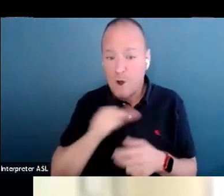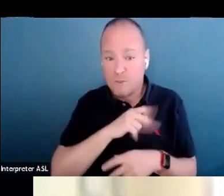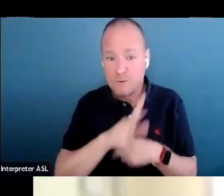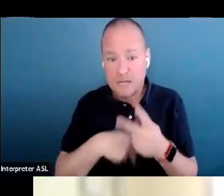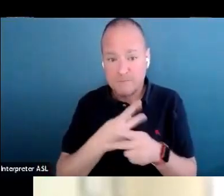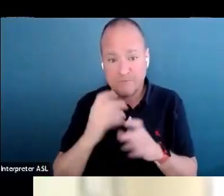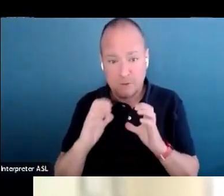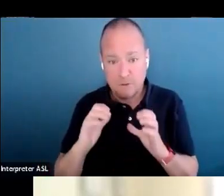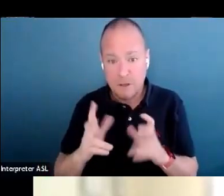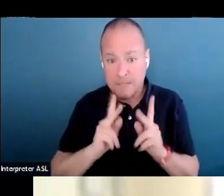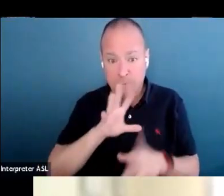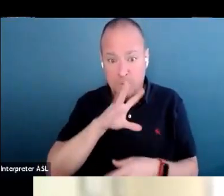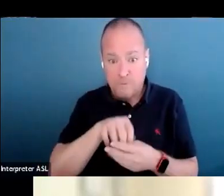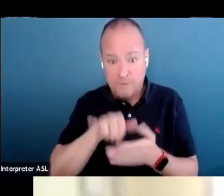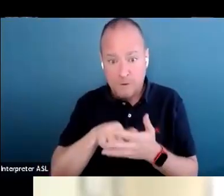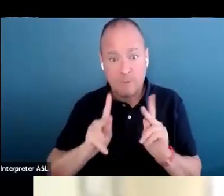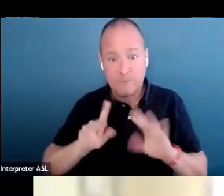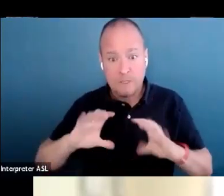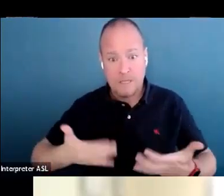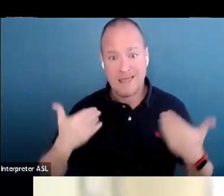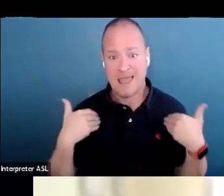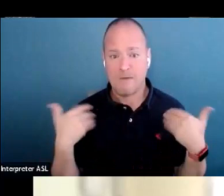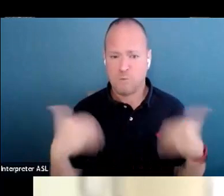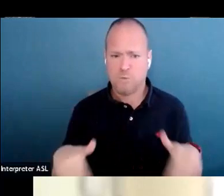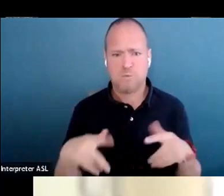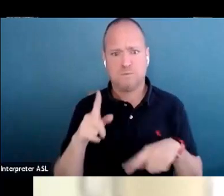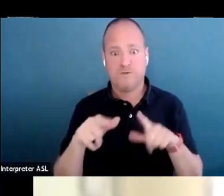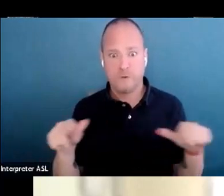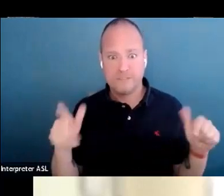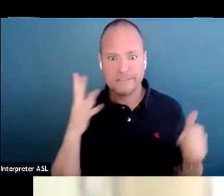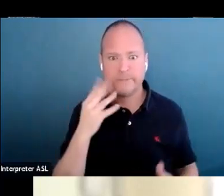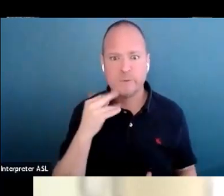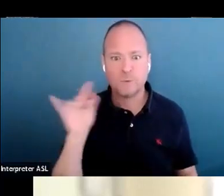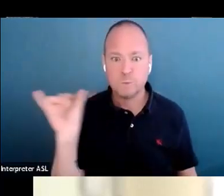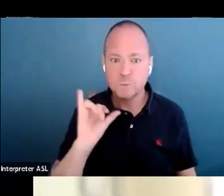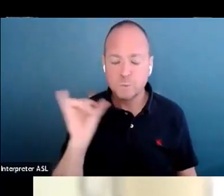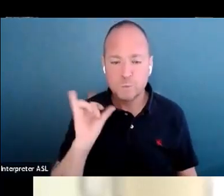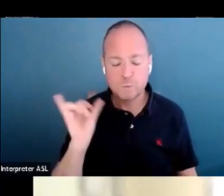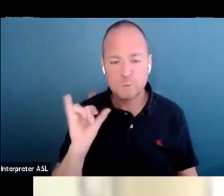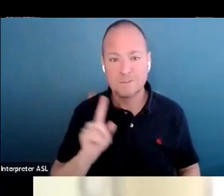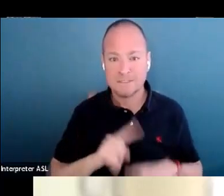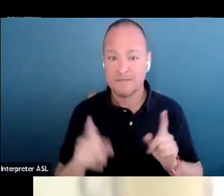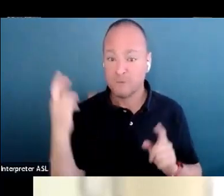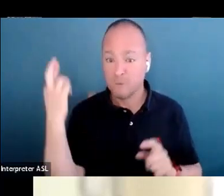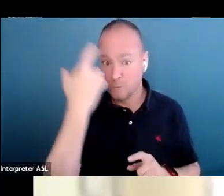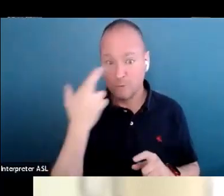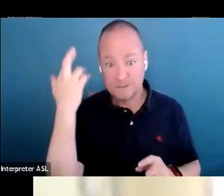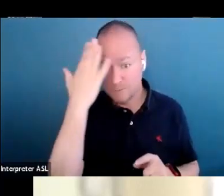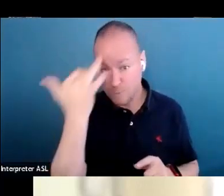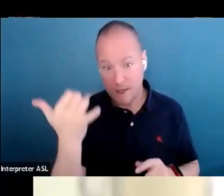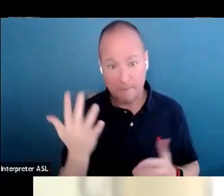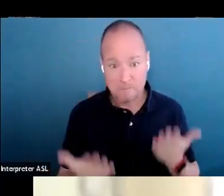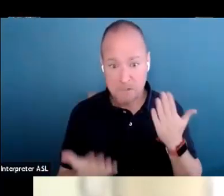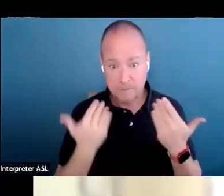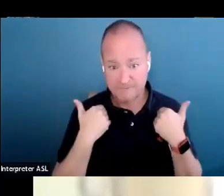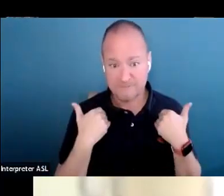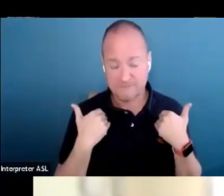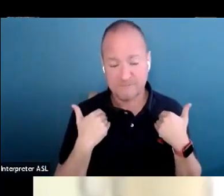People within those 2 populations also have very, very diverse experiences, right? Very different reasons for why they may have